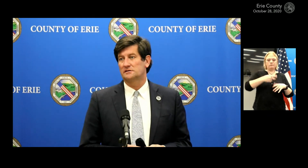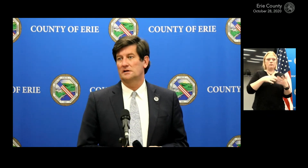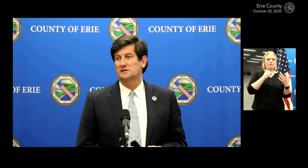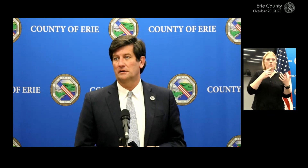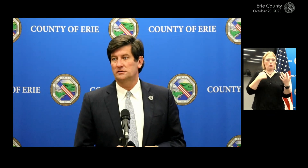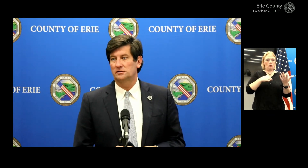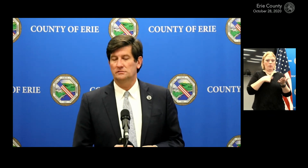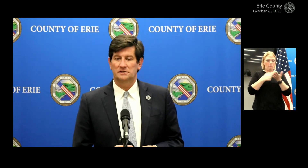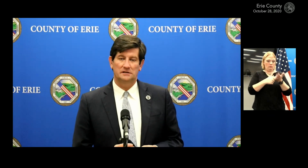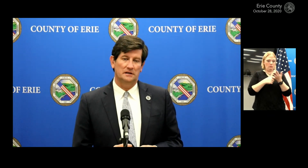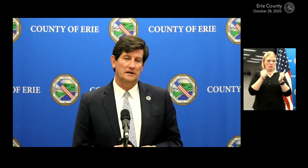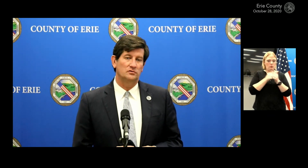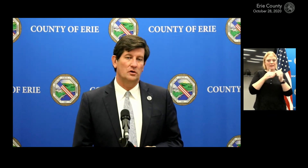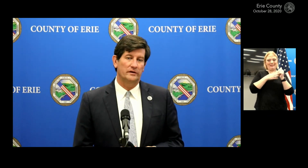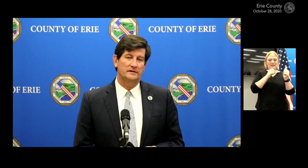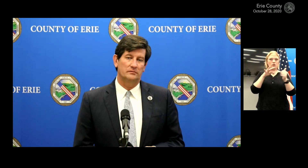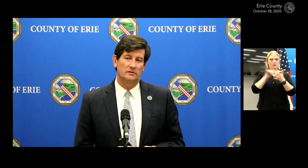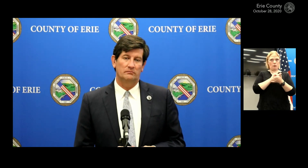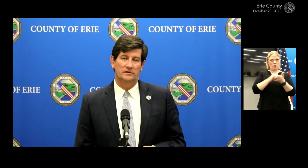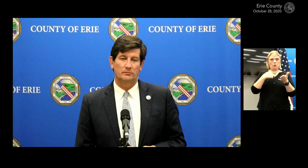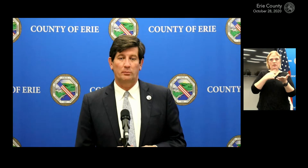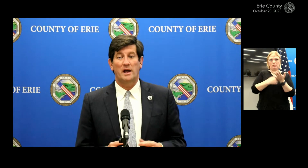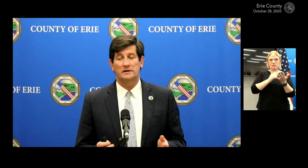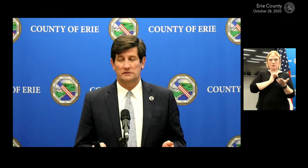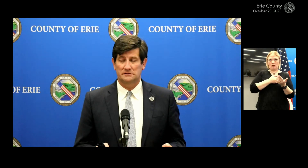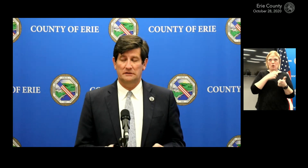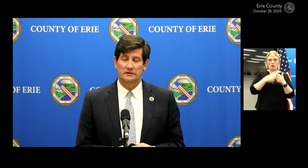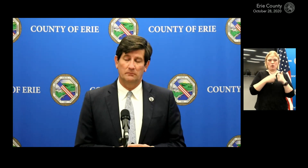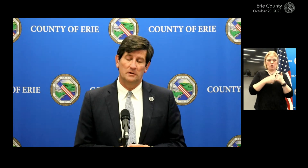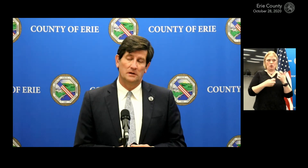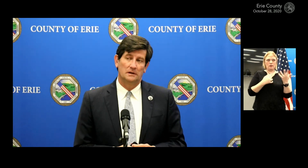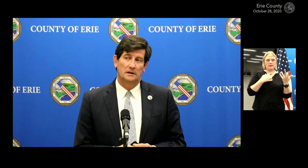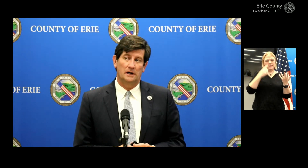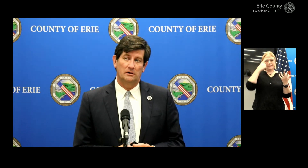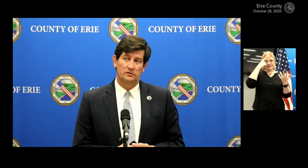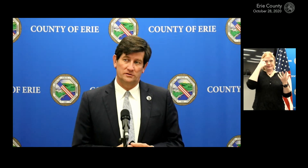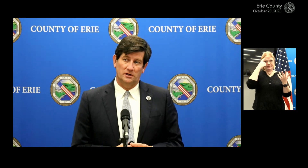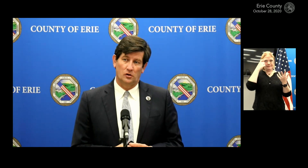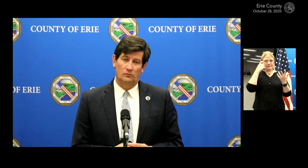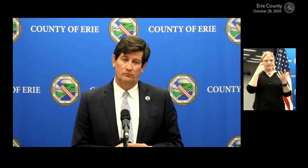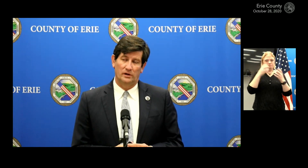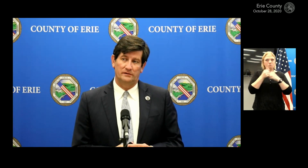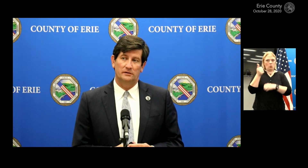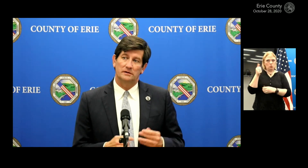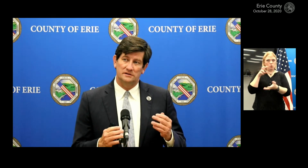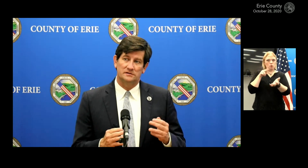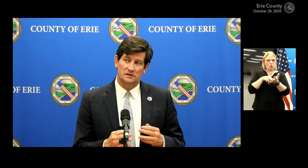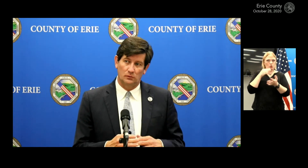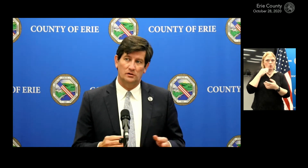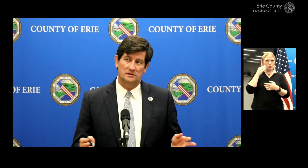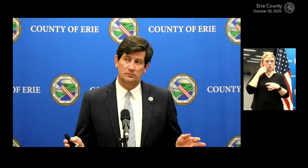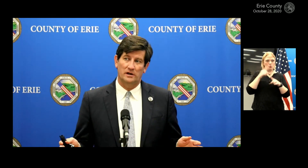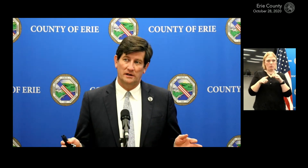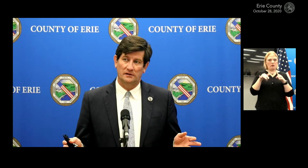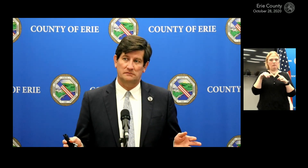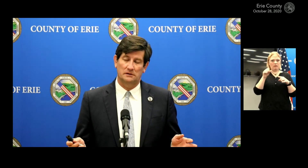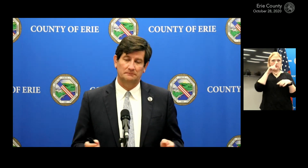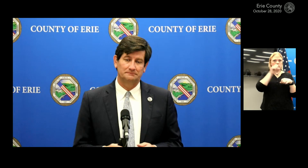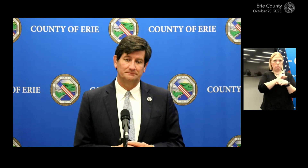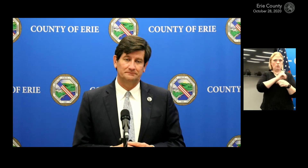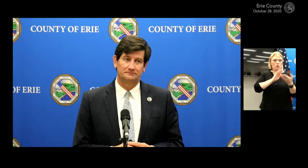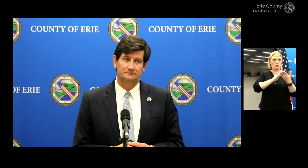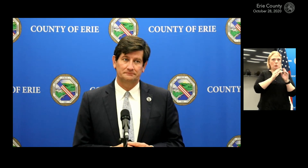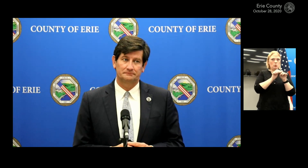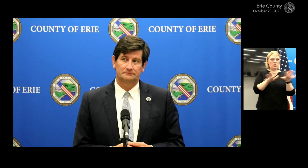we discuss our issues, and I do know that the preponderance of them are nursing home, but there is community spread elsewhere.